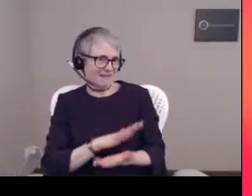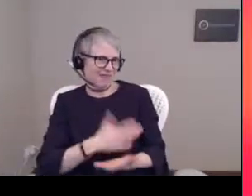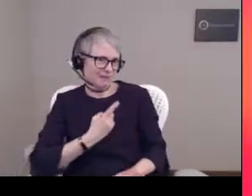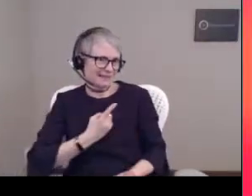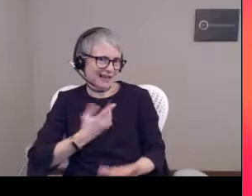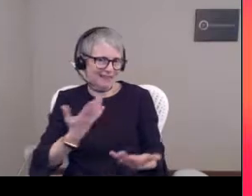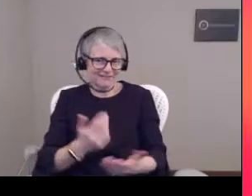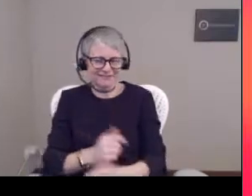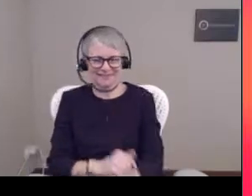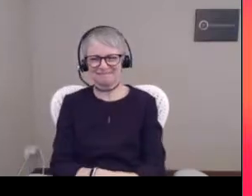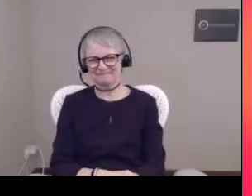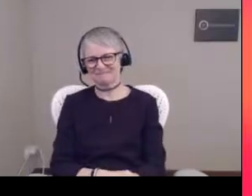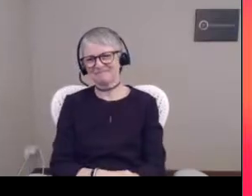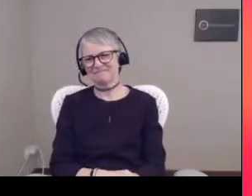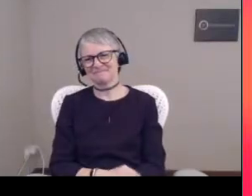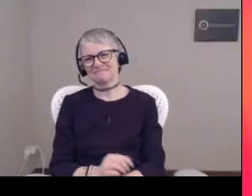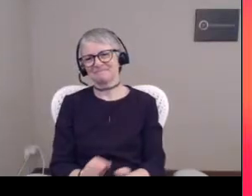good.